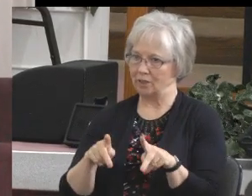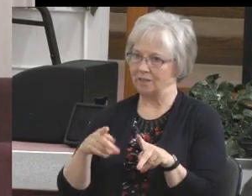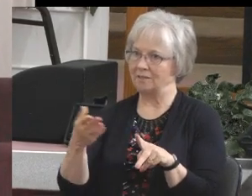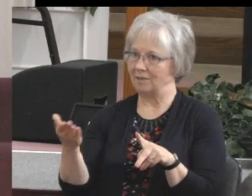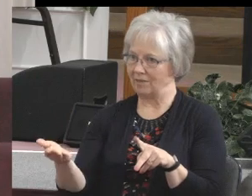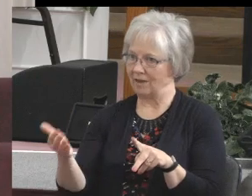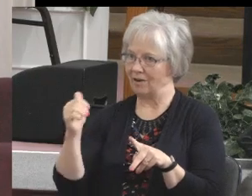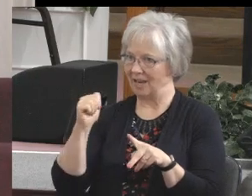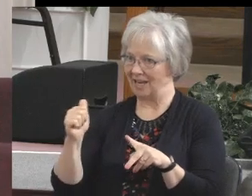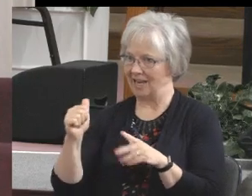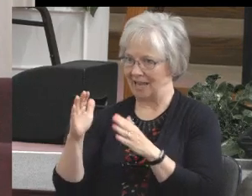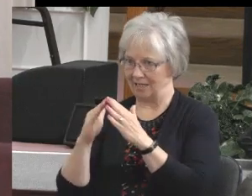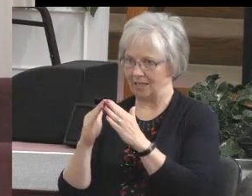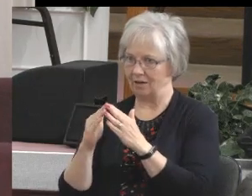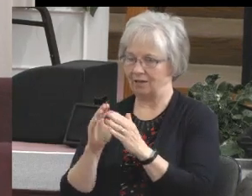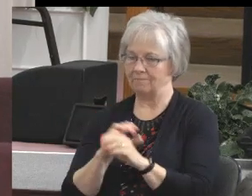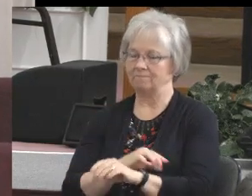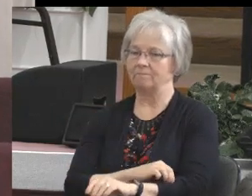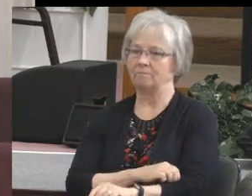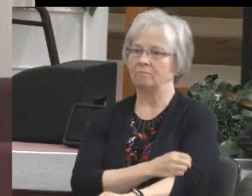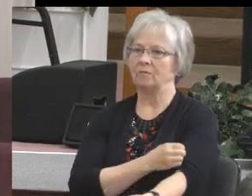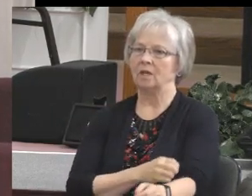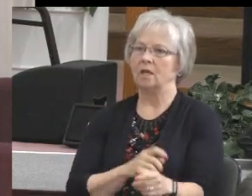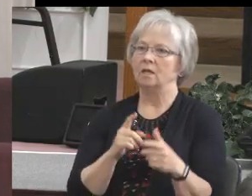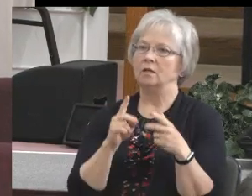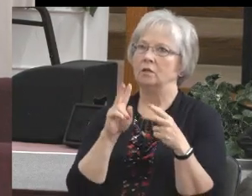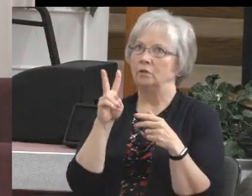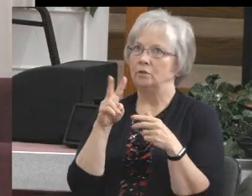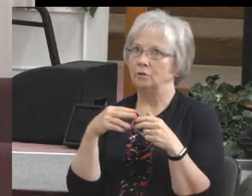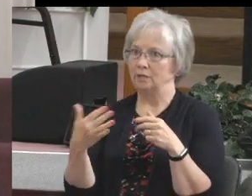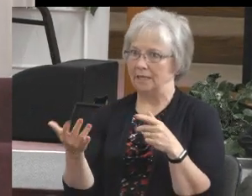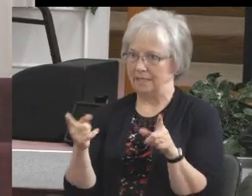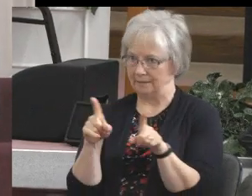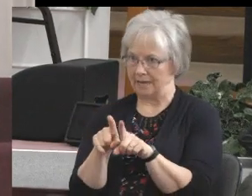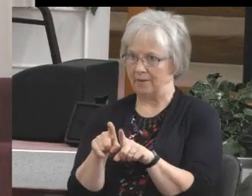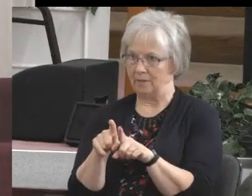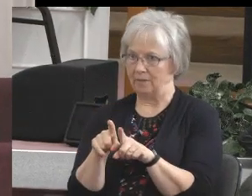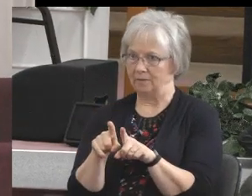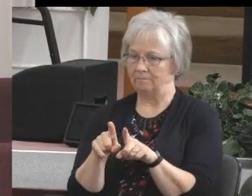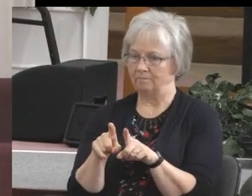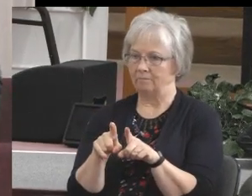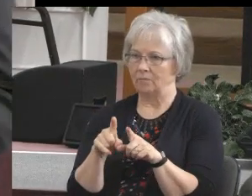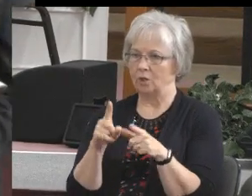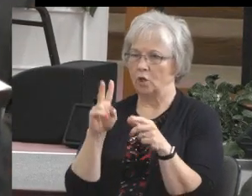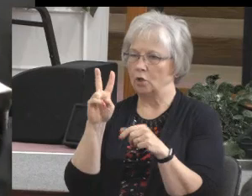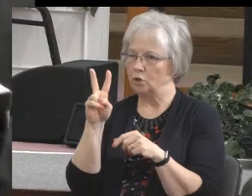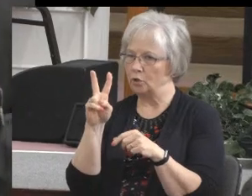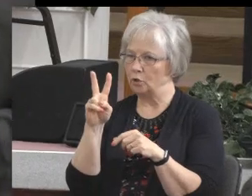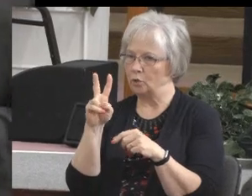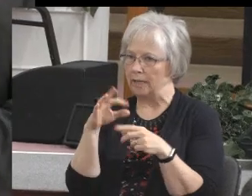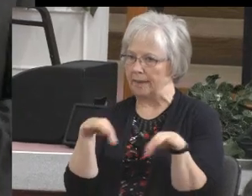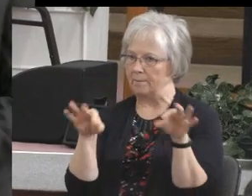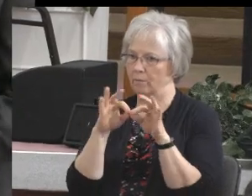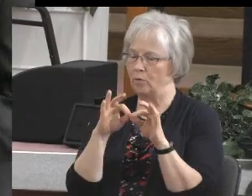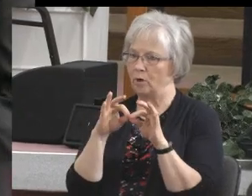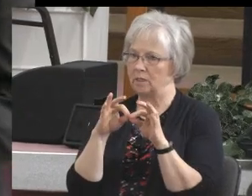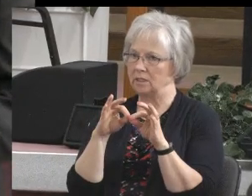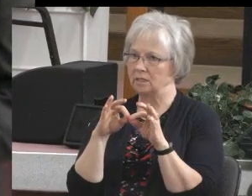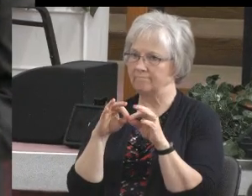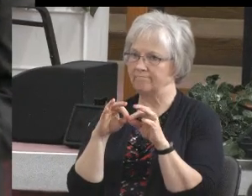resulted in the public identity of these people. There were two key items that caused